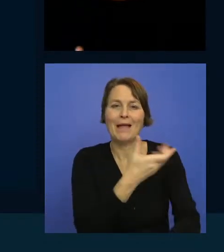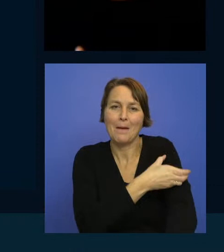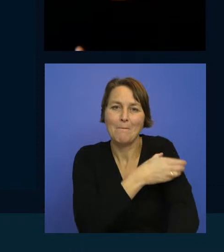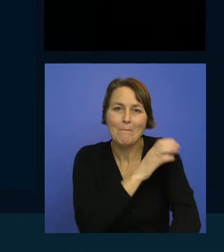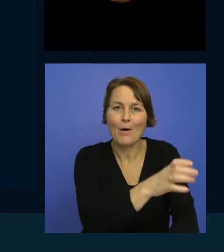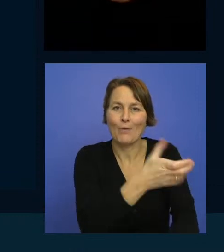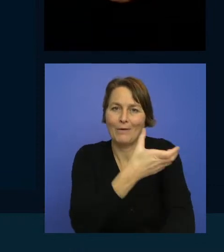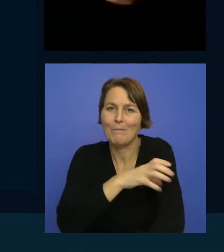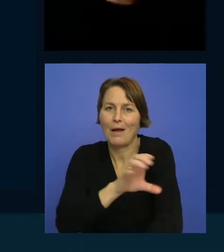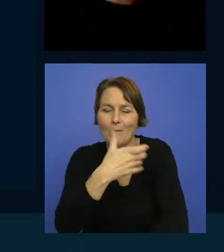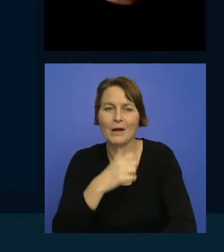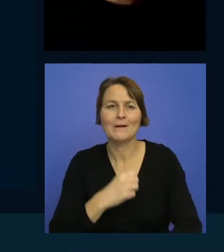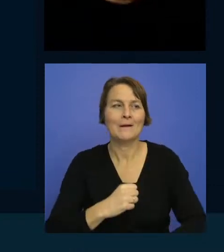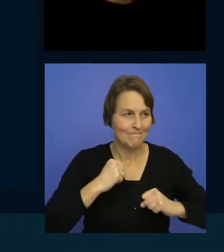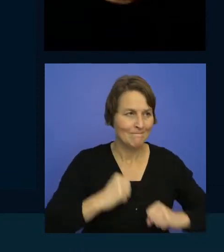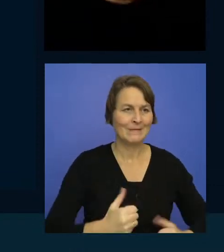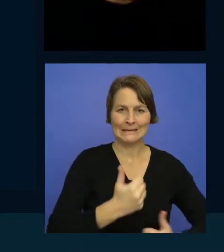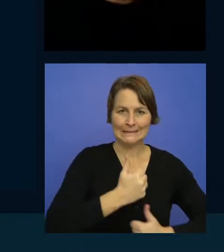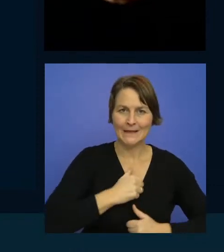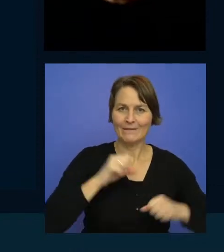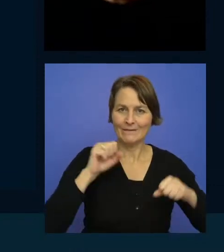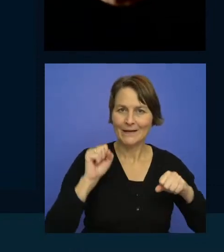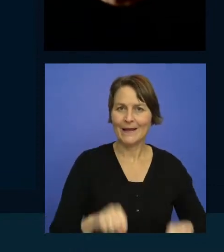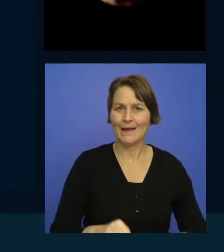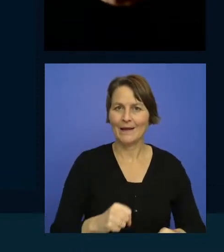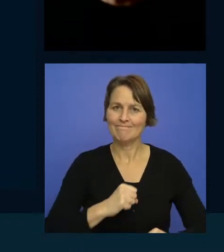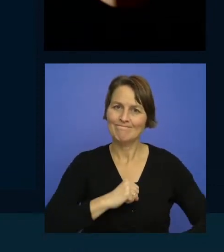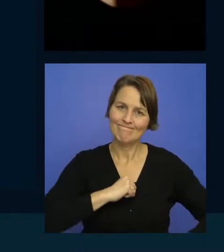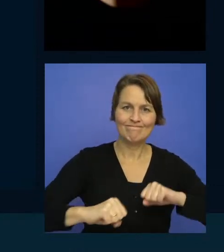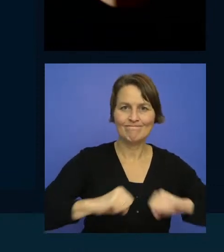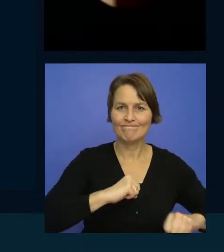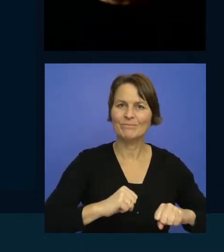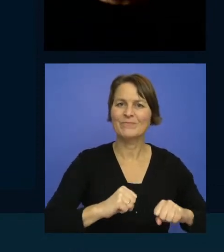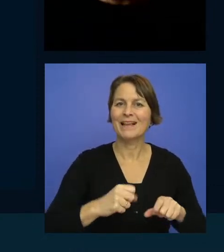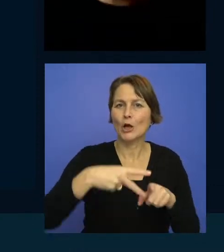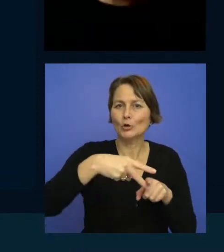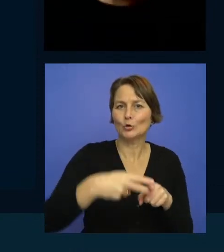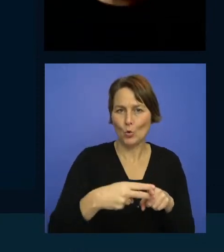provide their employees with the best tools that helps them become